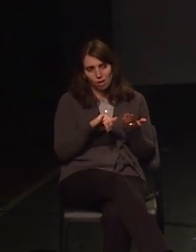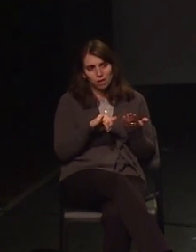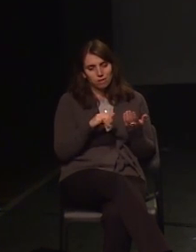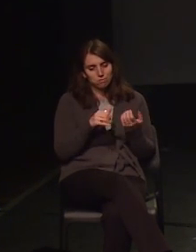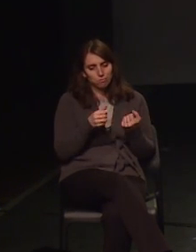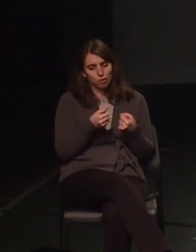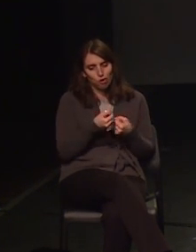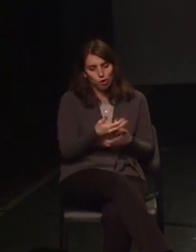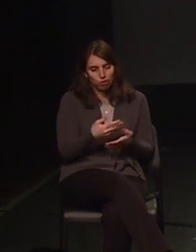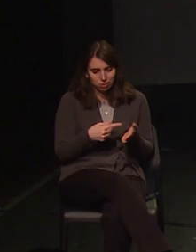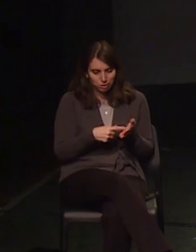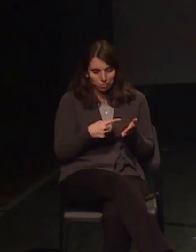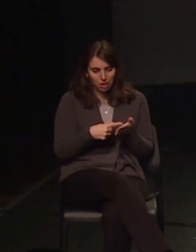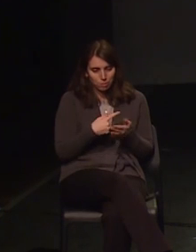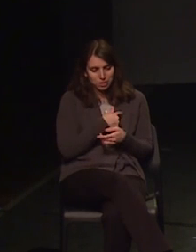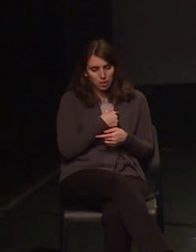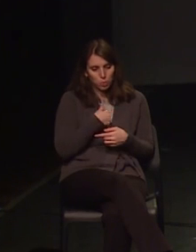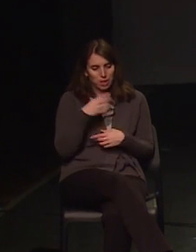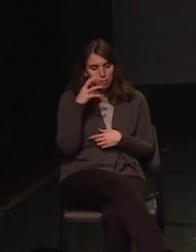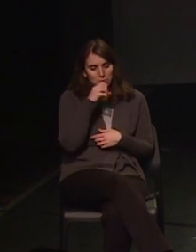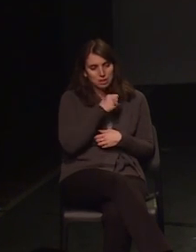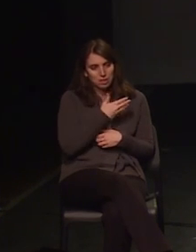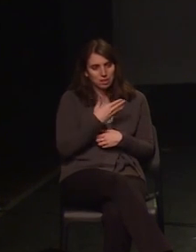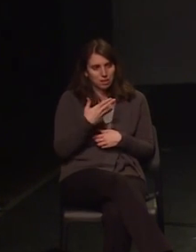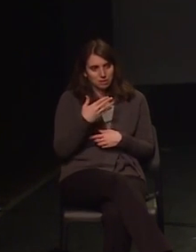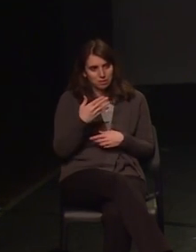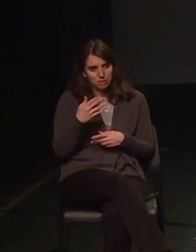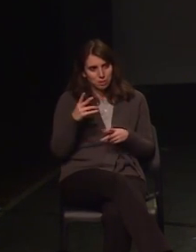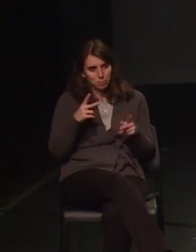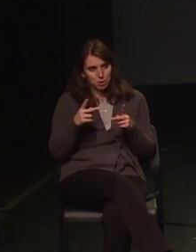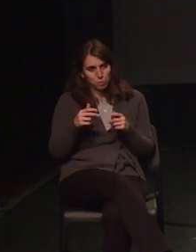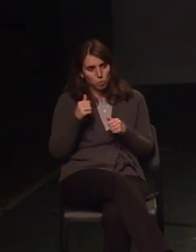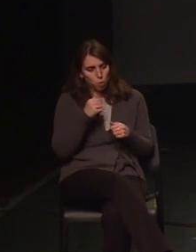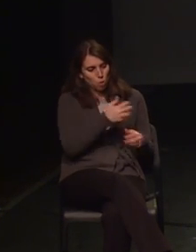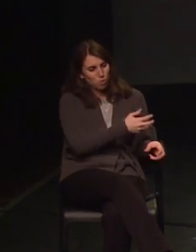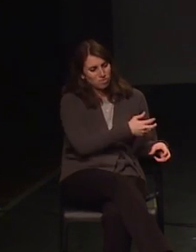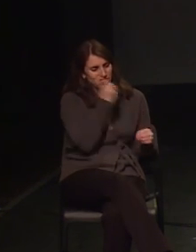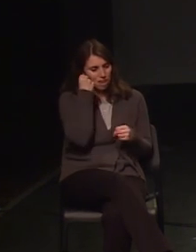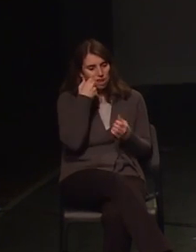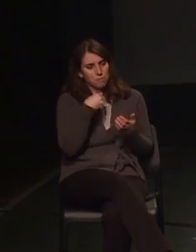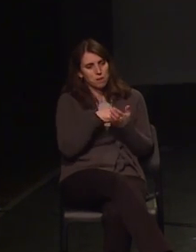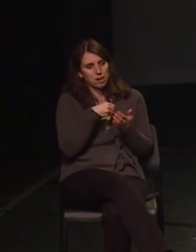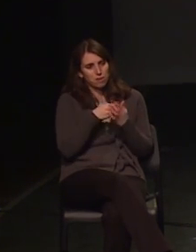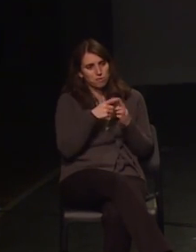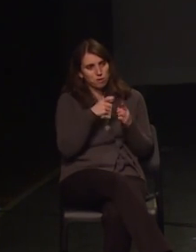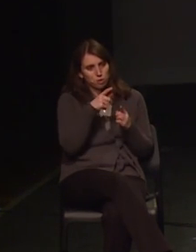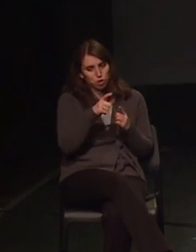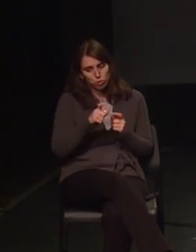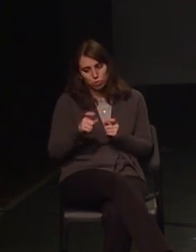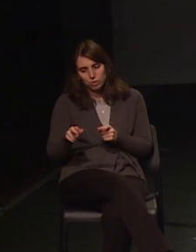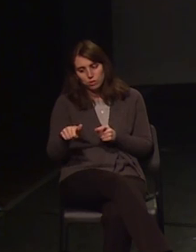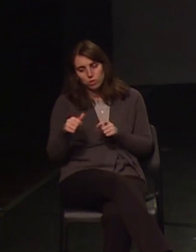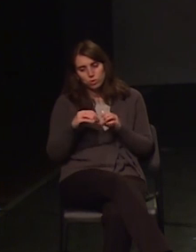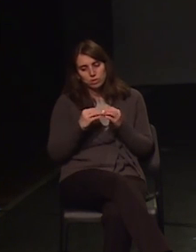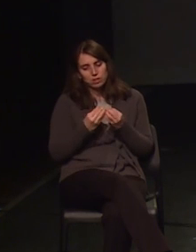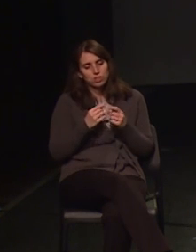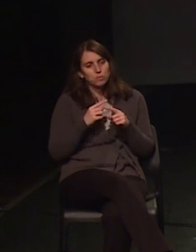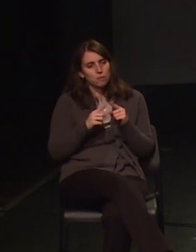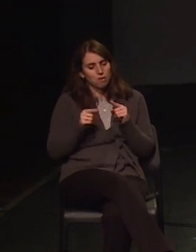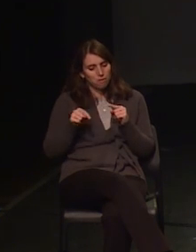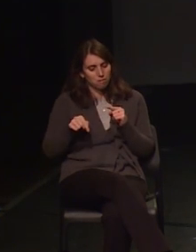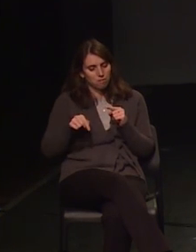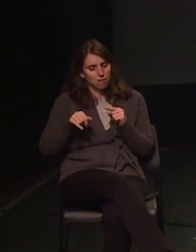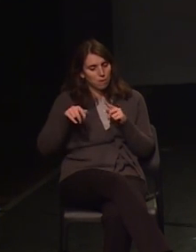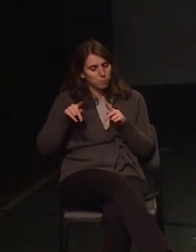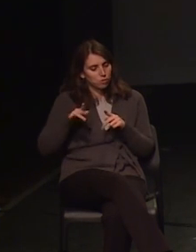often folks aren't going to take money away from you to give to another organization, but will figure out a way to support